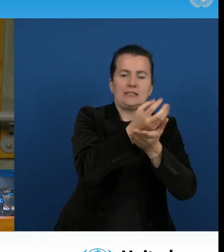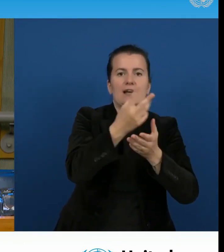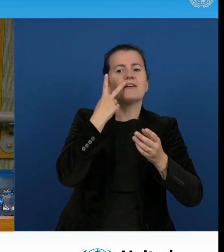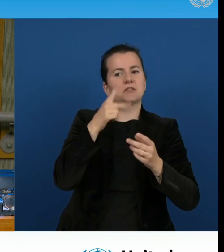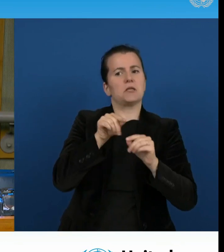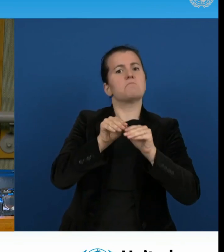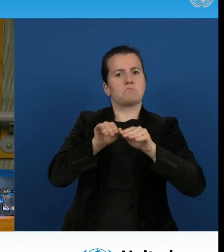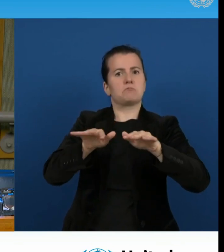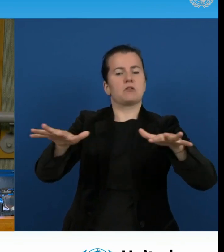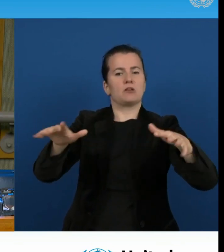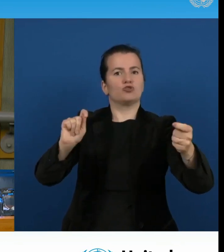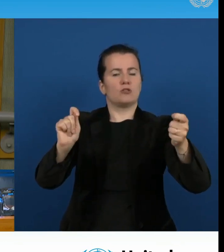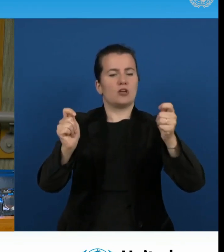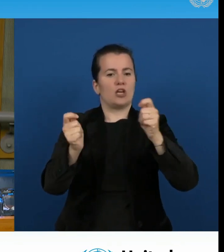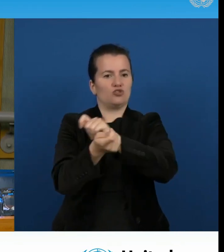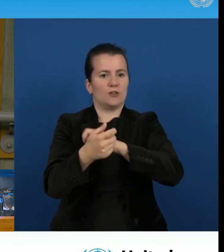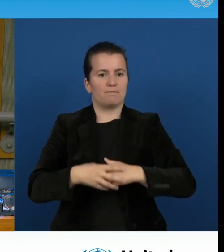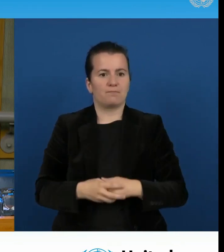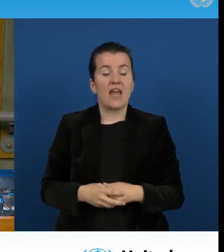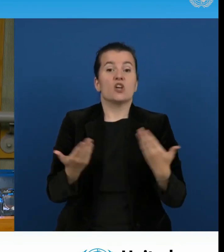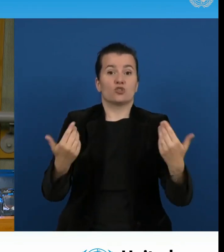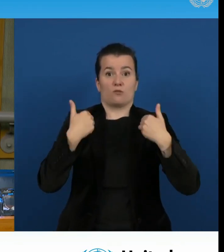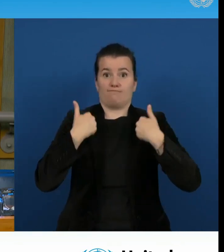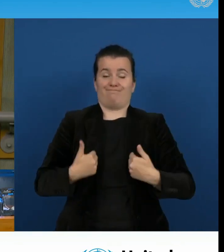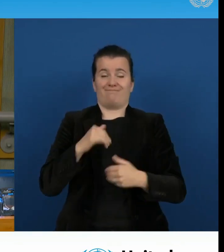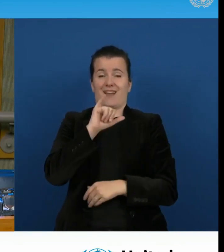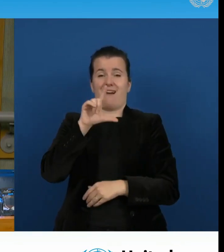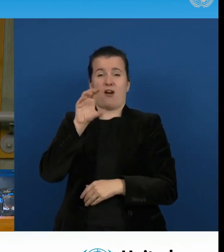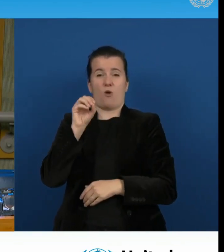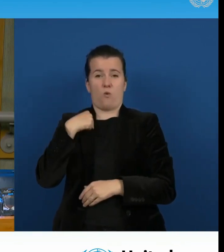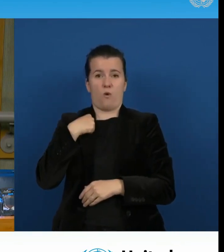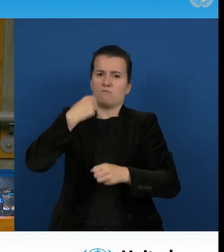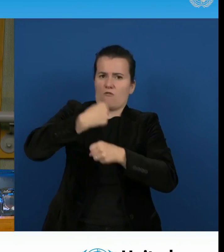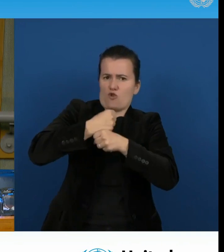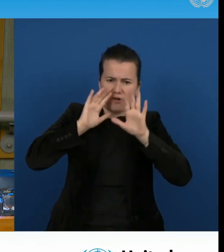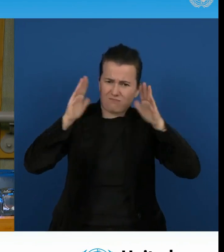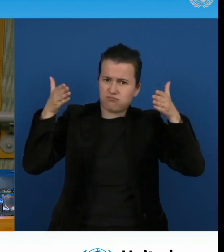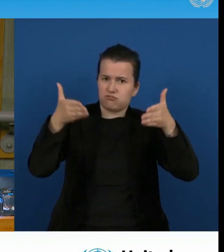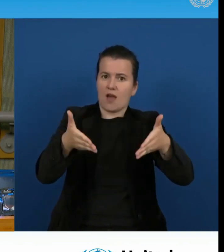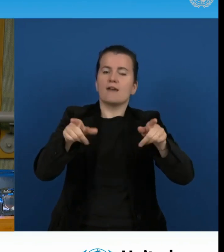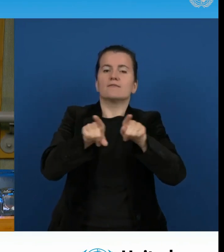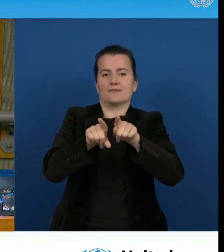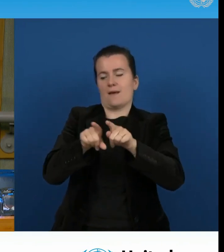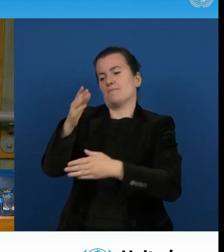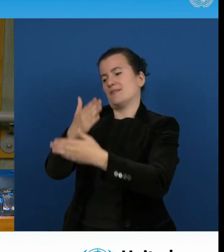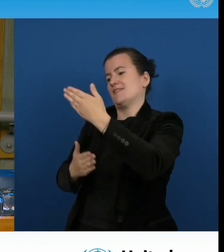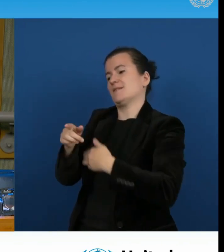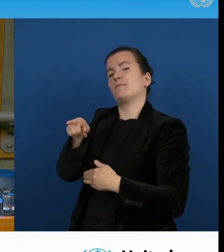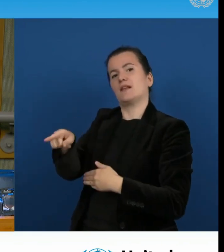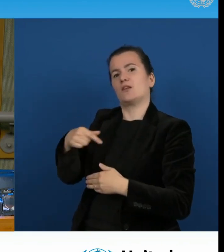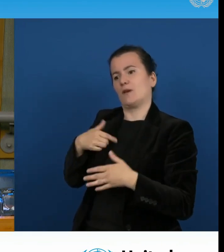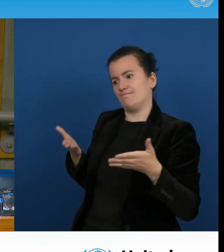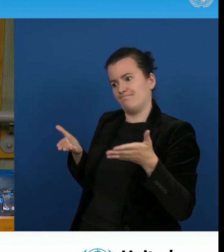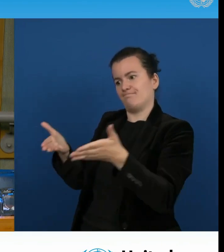of the ILO is to ensure that persons with disabilities can play an active role in the just transition to a low-carbon economy, and